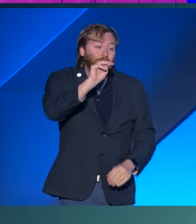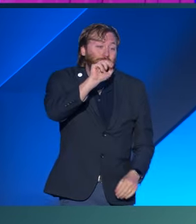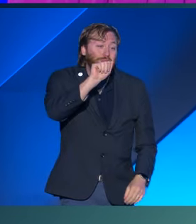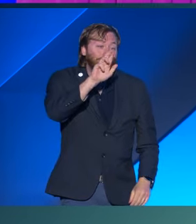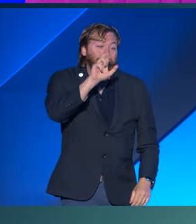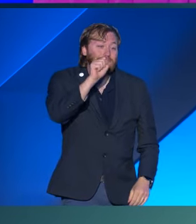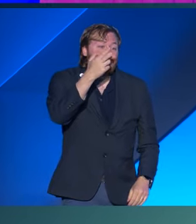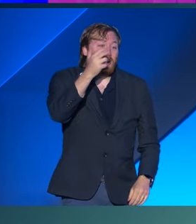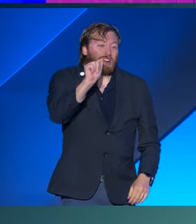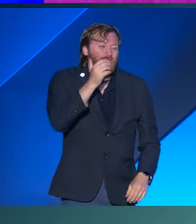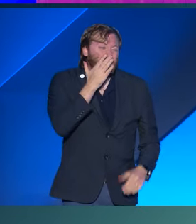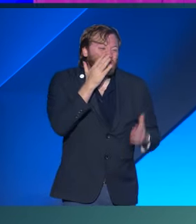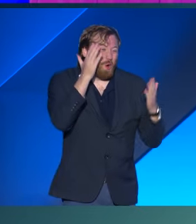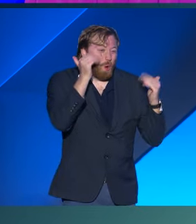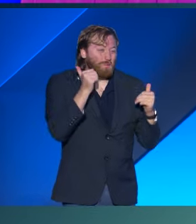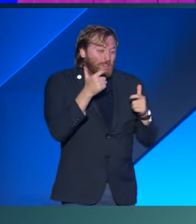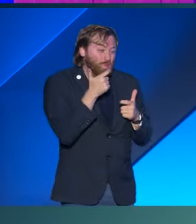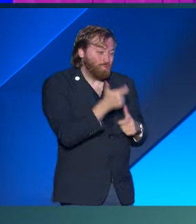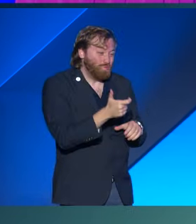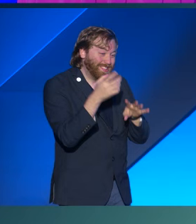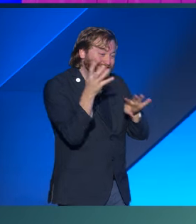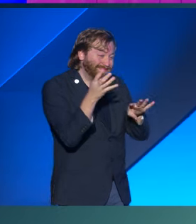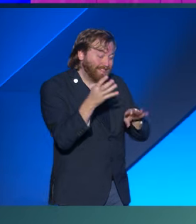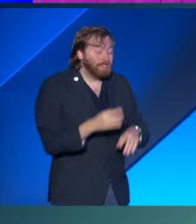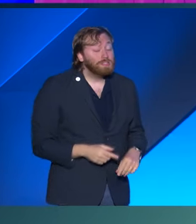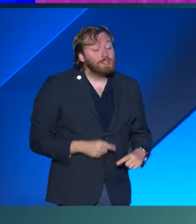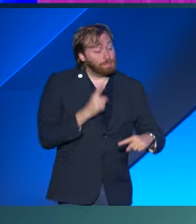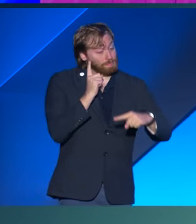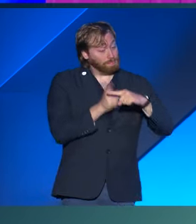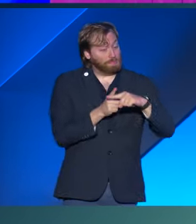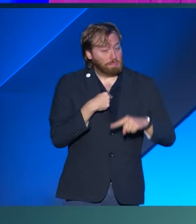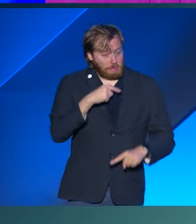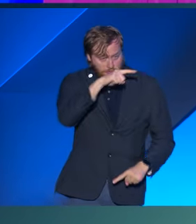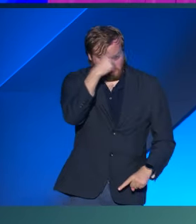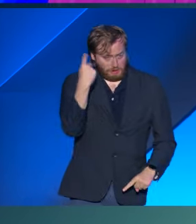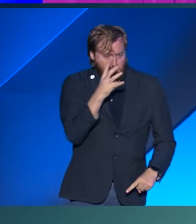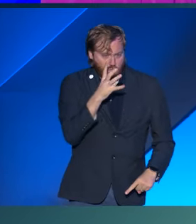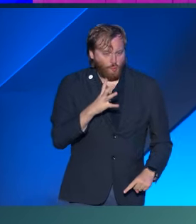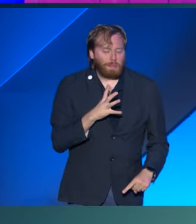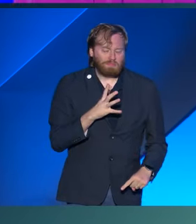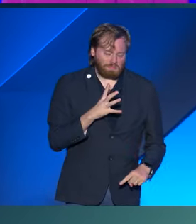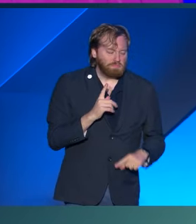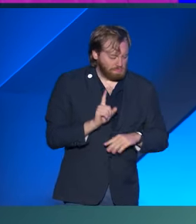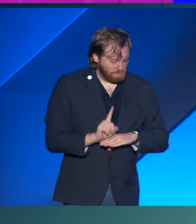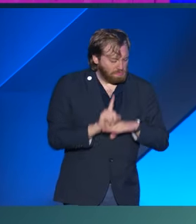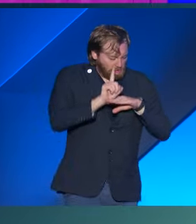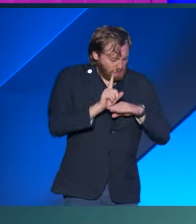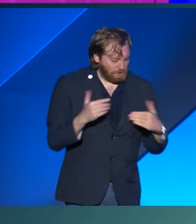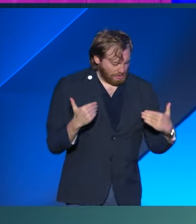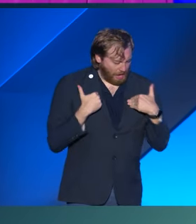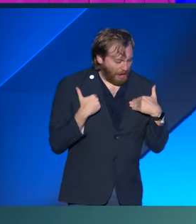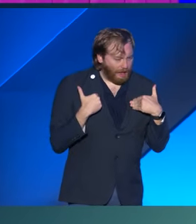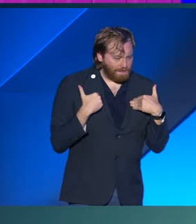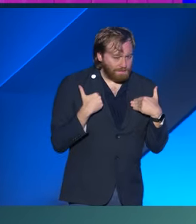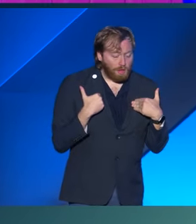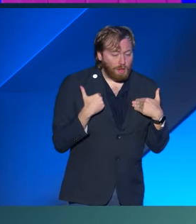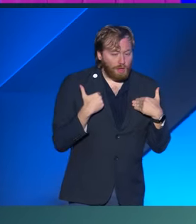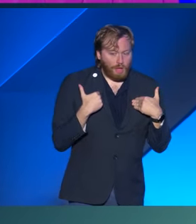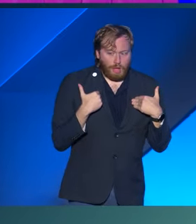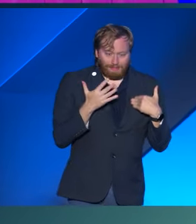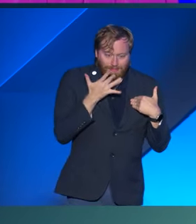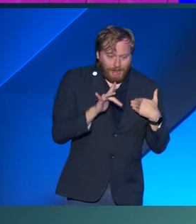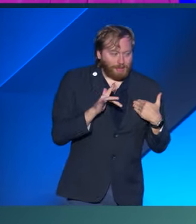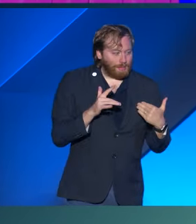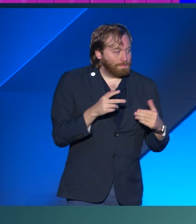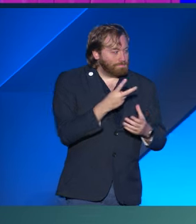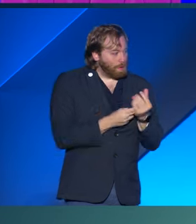watching. Further, as a Black woman, I consider myself privileged that both of my parents and my maternal